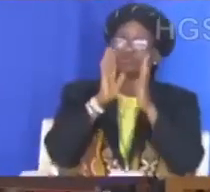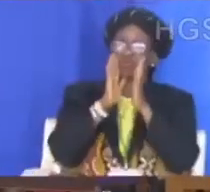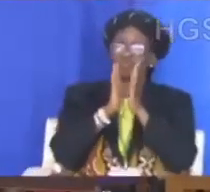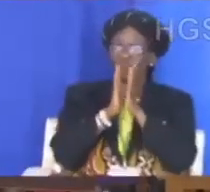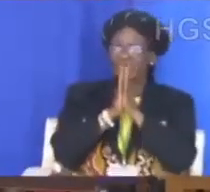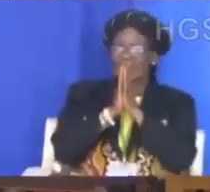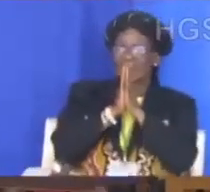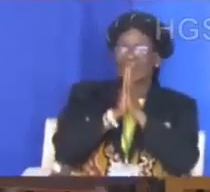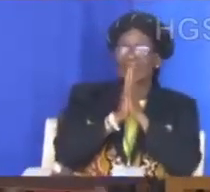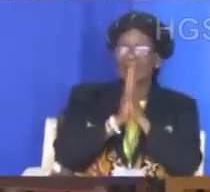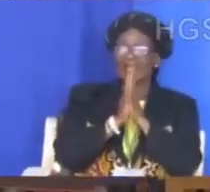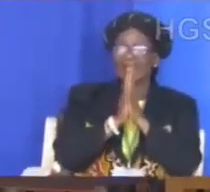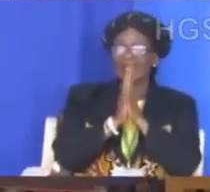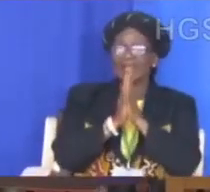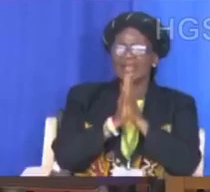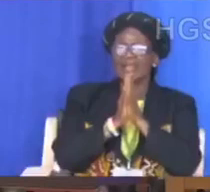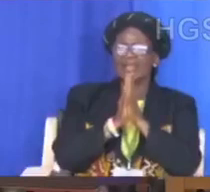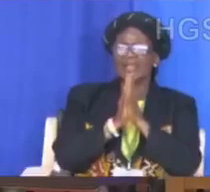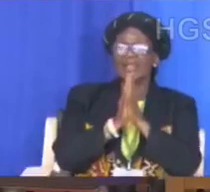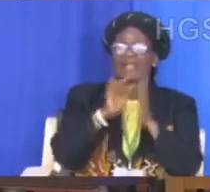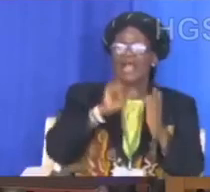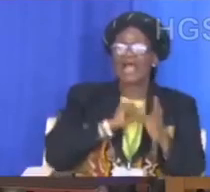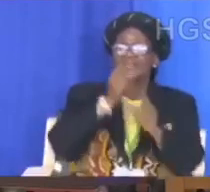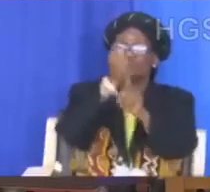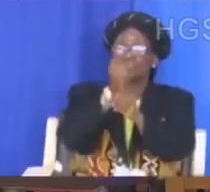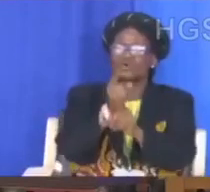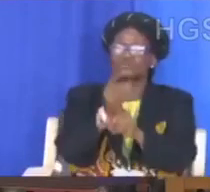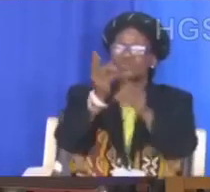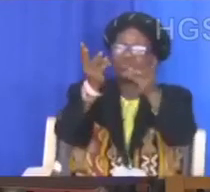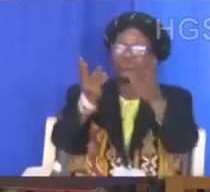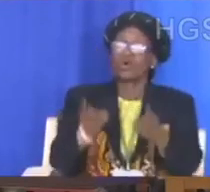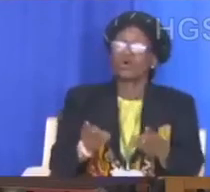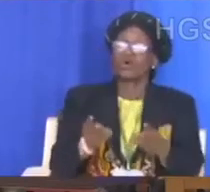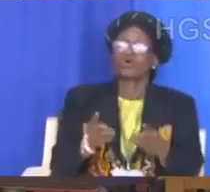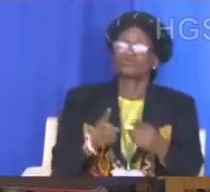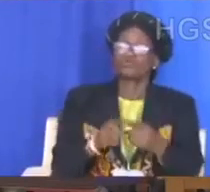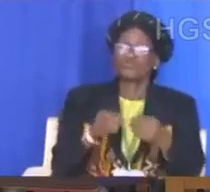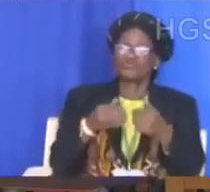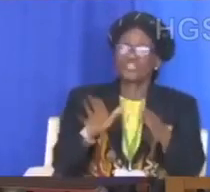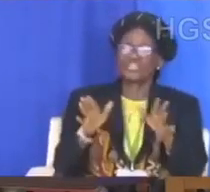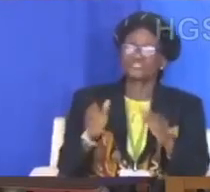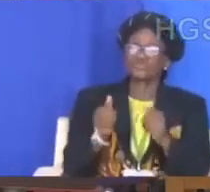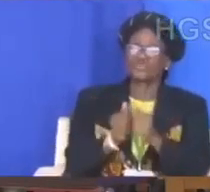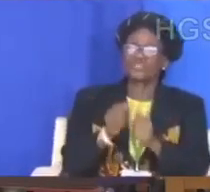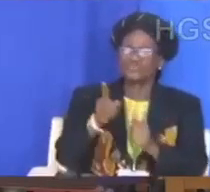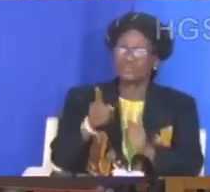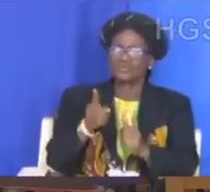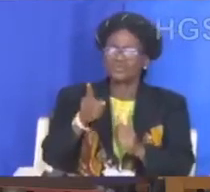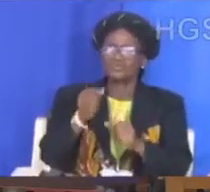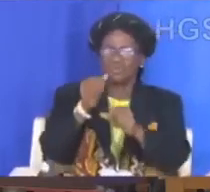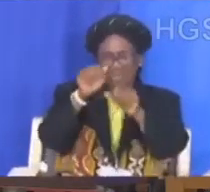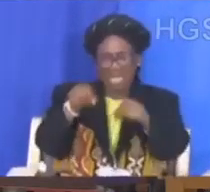the altar and talk to God, settle the new year with him, whichever way you